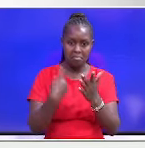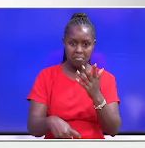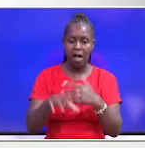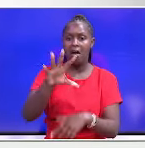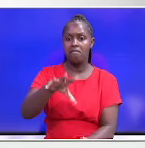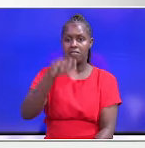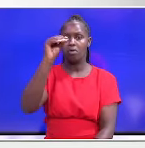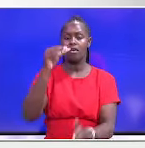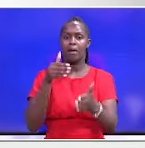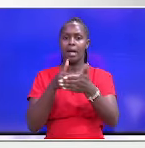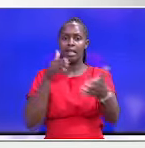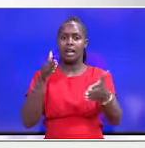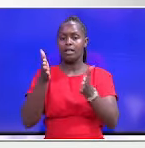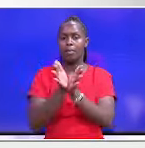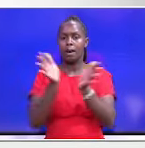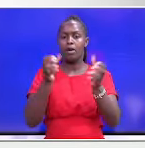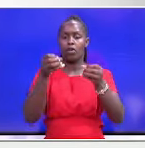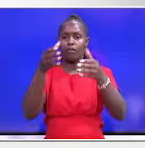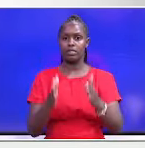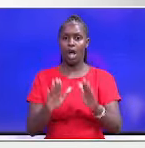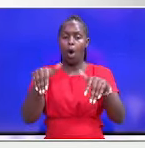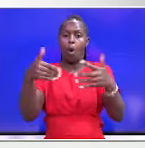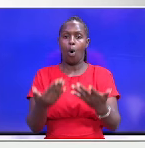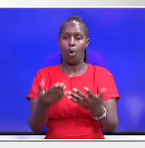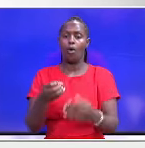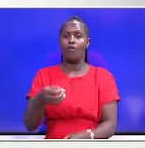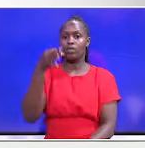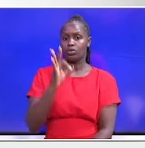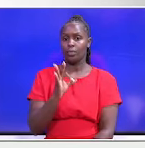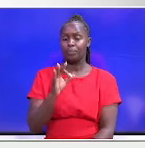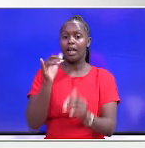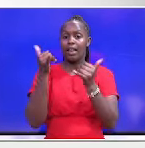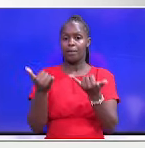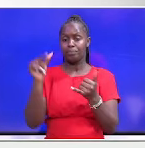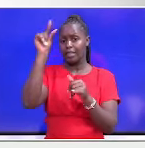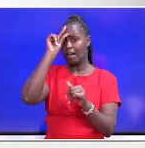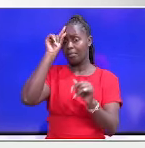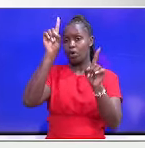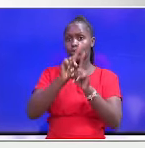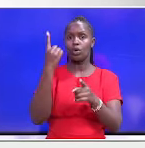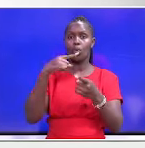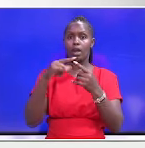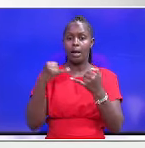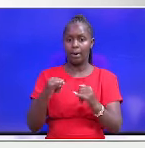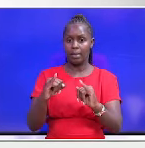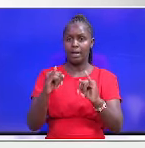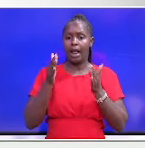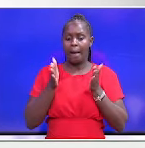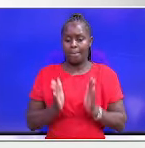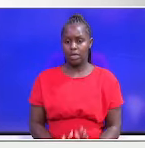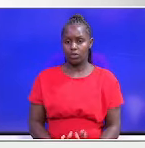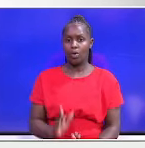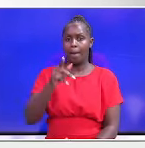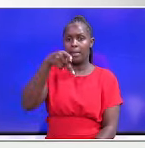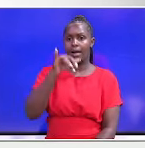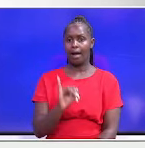or public official responsible for the loss of public funds. The government will also implement a unified personal identification UPI